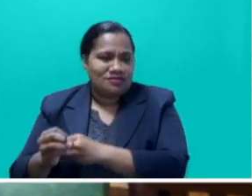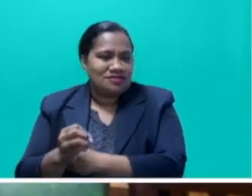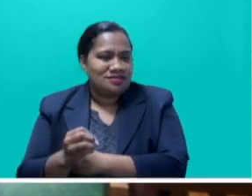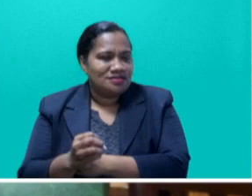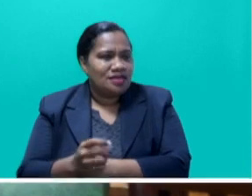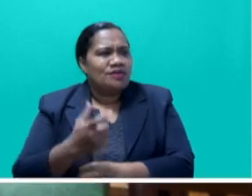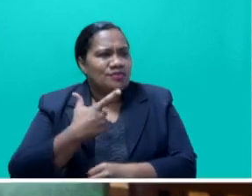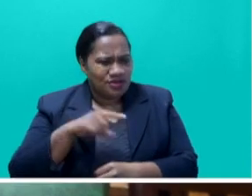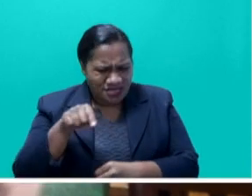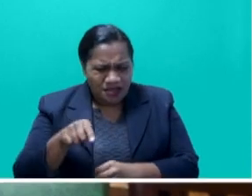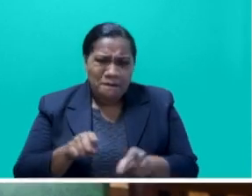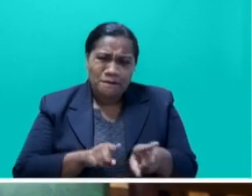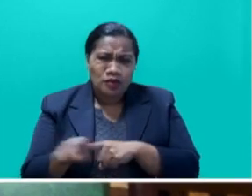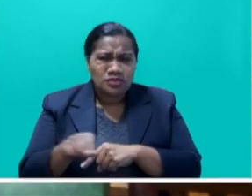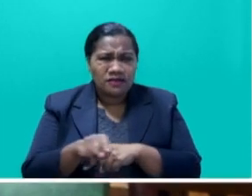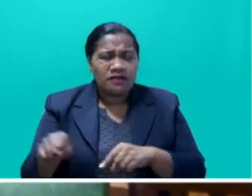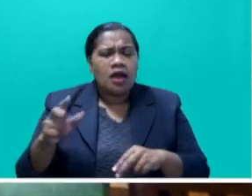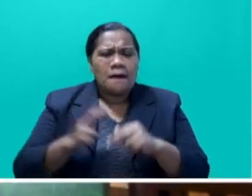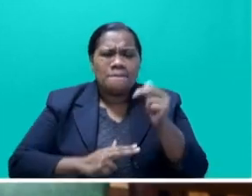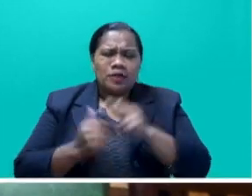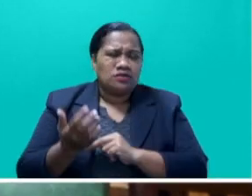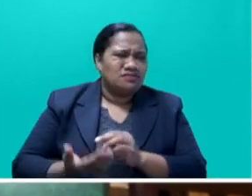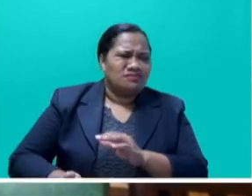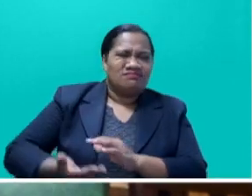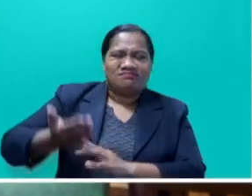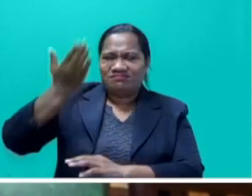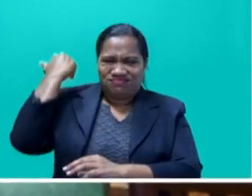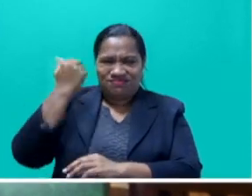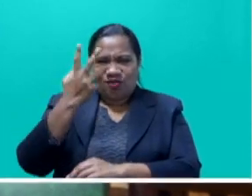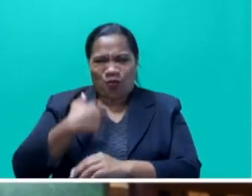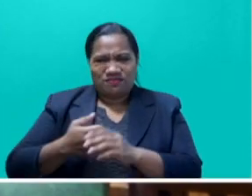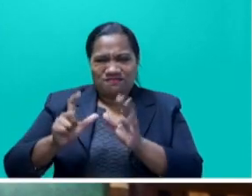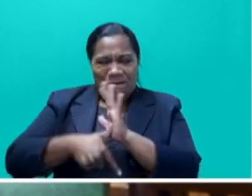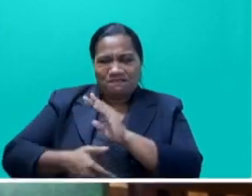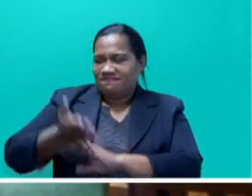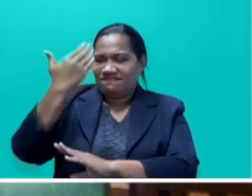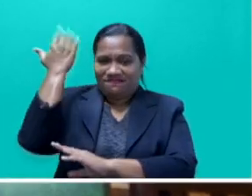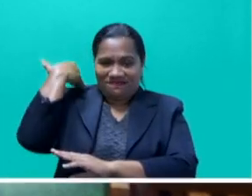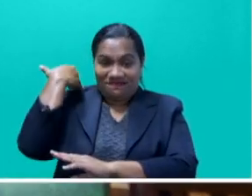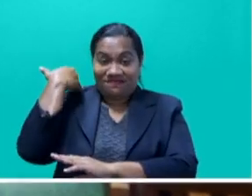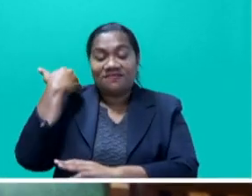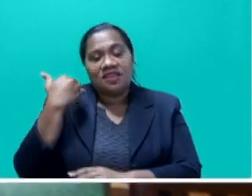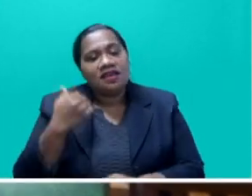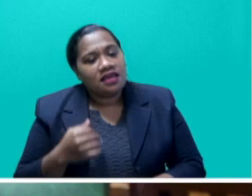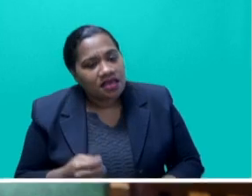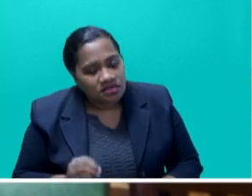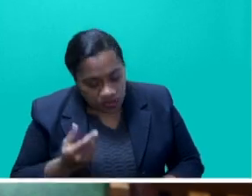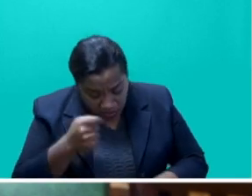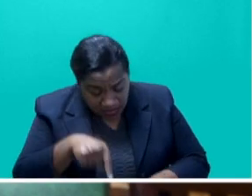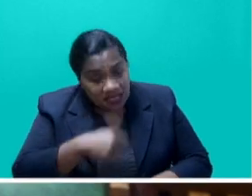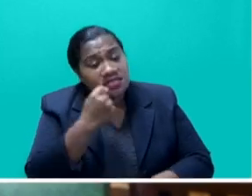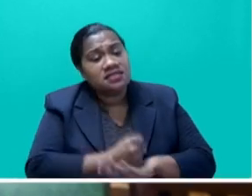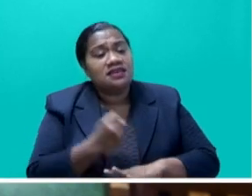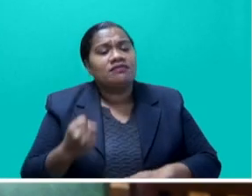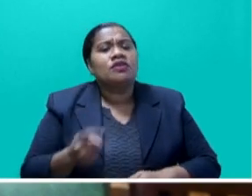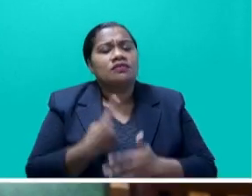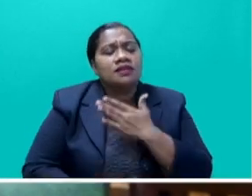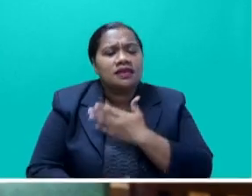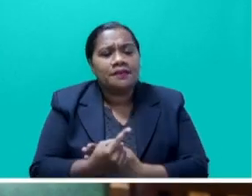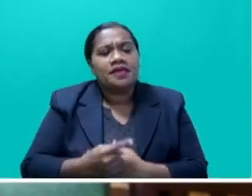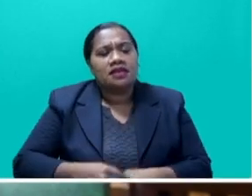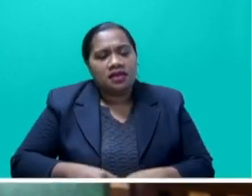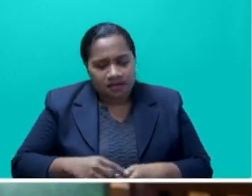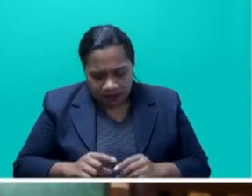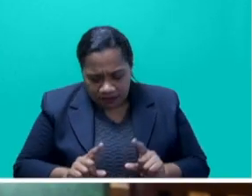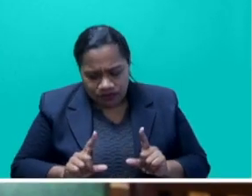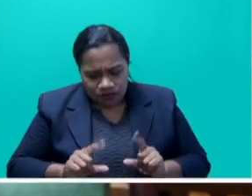built from, most of them were built from the colonial days, and we are thankful that this government is taking the necessary steps to ensure